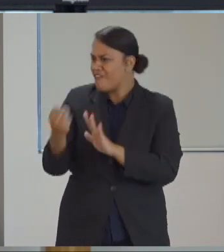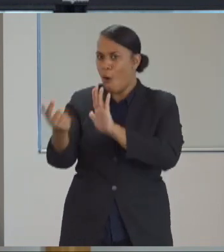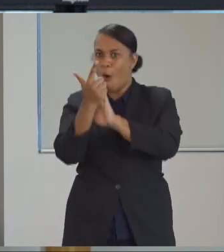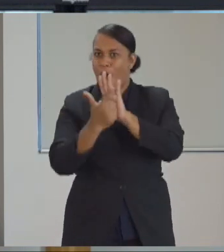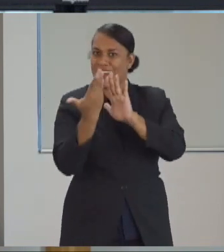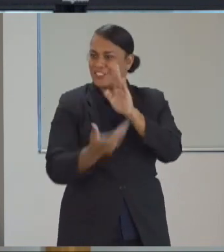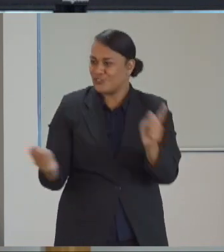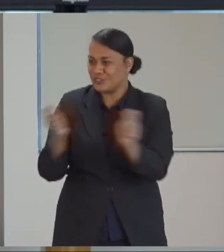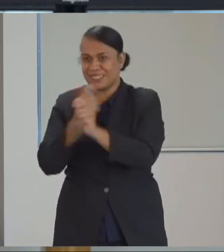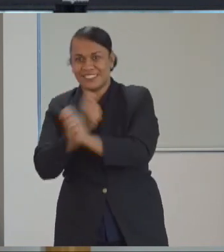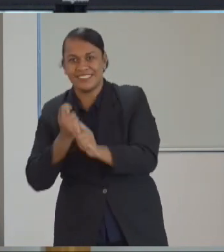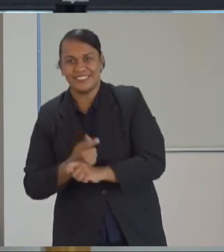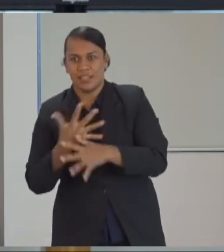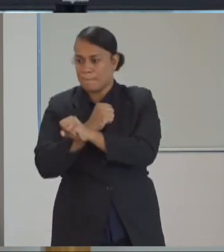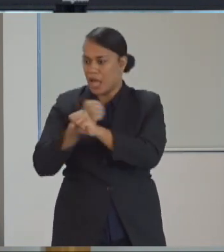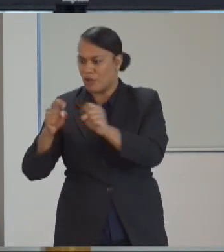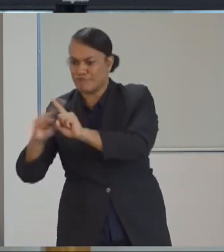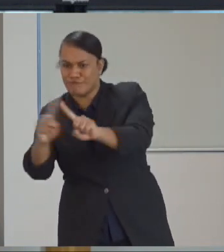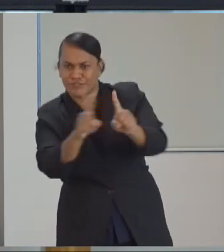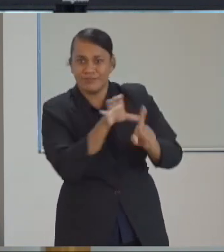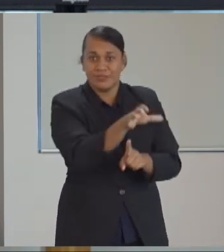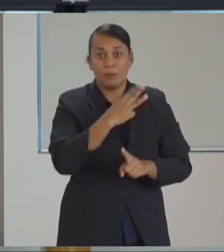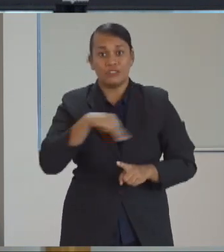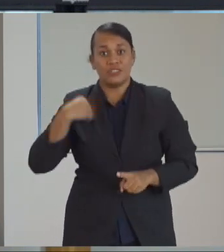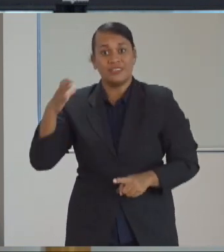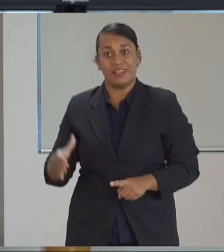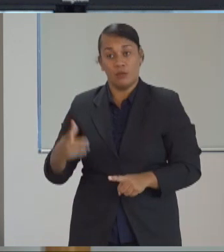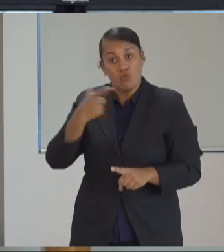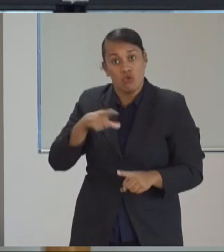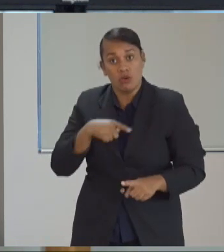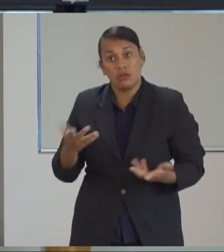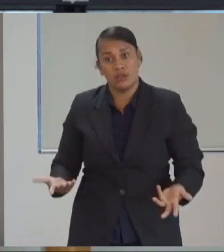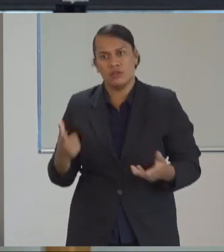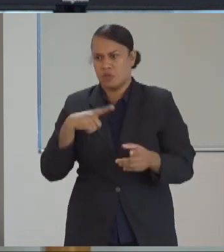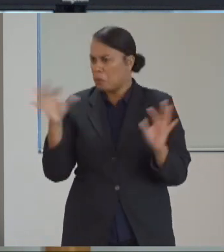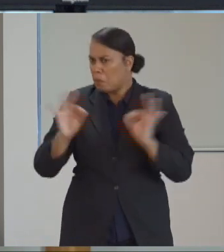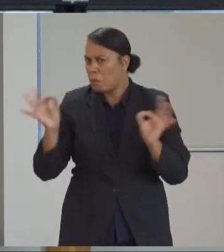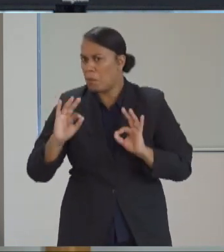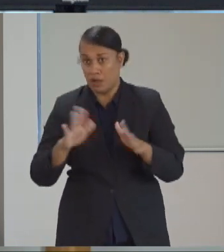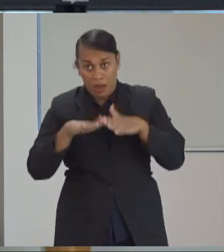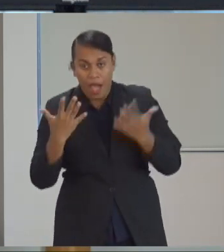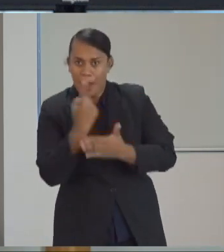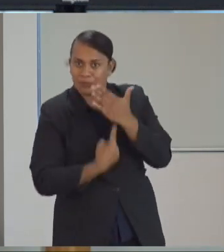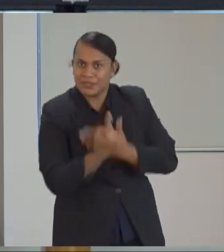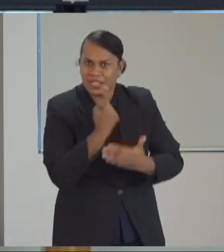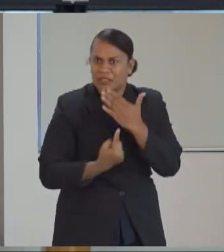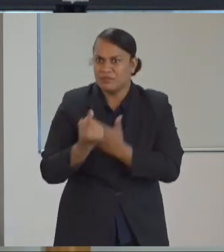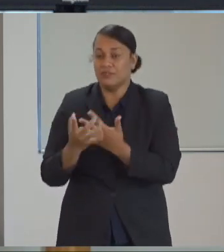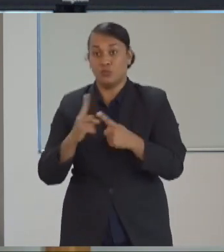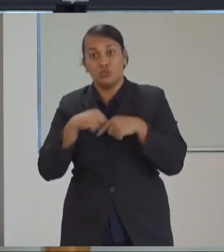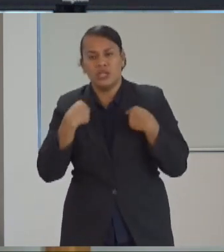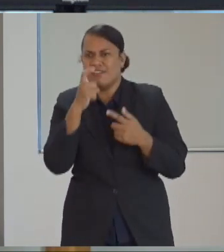more resources expeditiously, very quickly, you don't have various permanent secretaries then breaching the standard operating